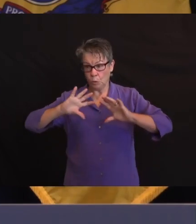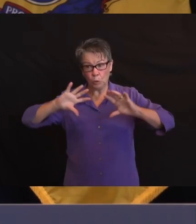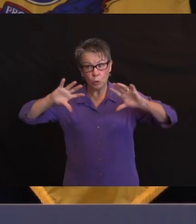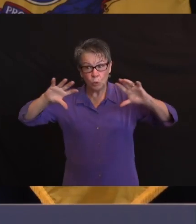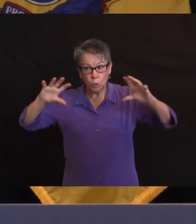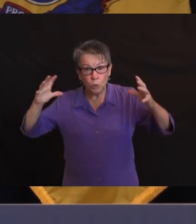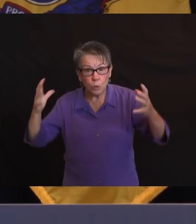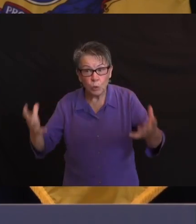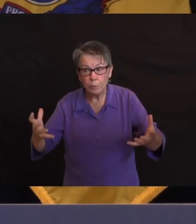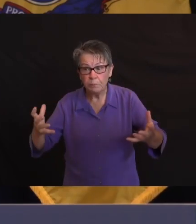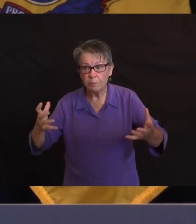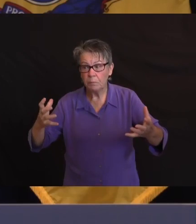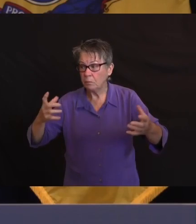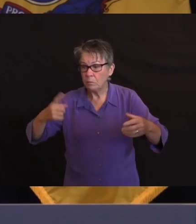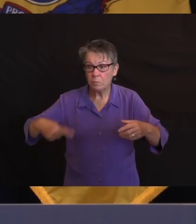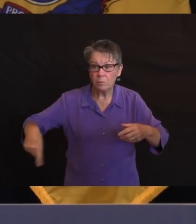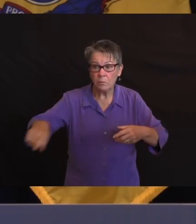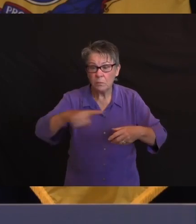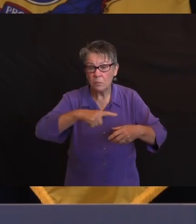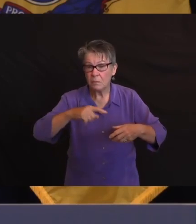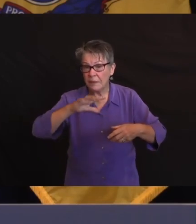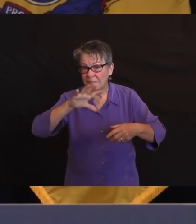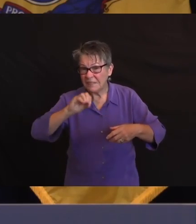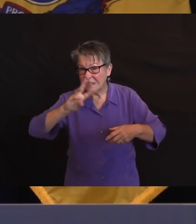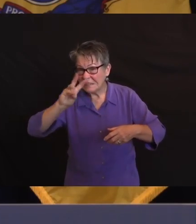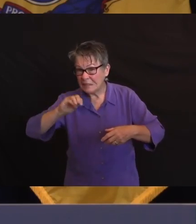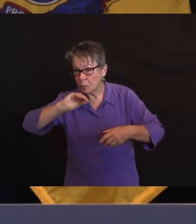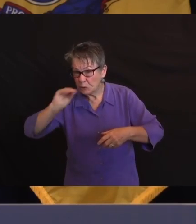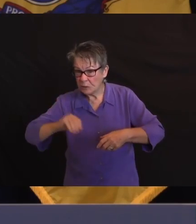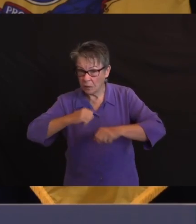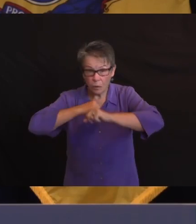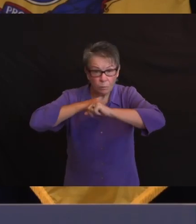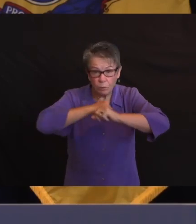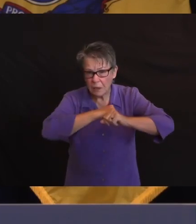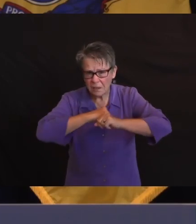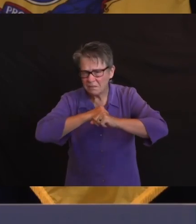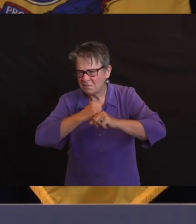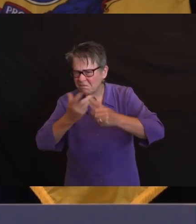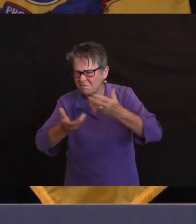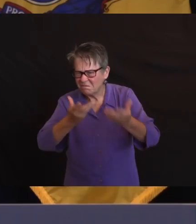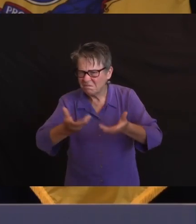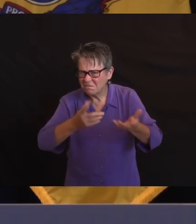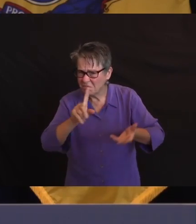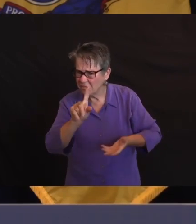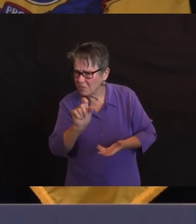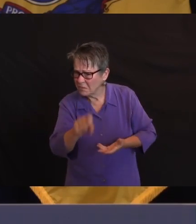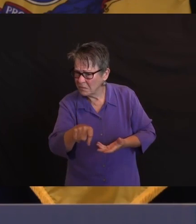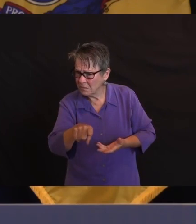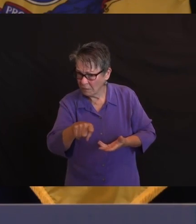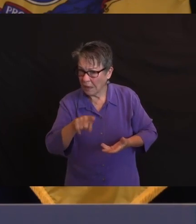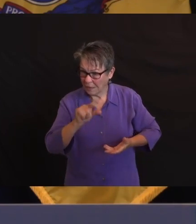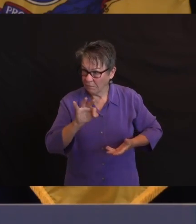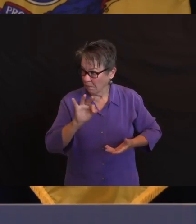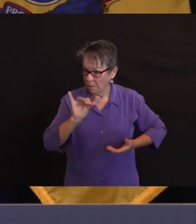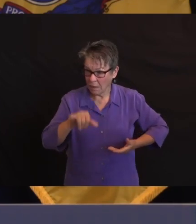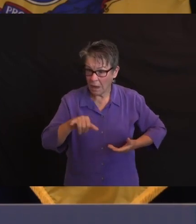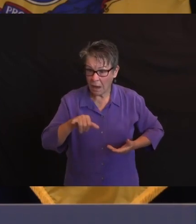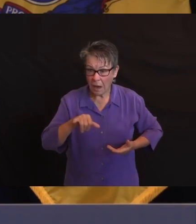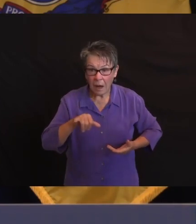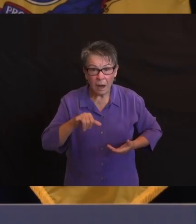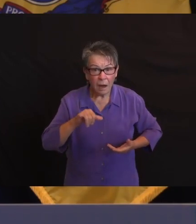those people are immune, and it's pretty clear they're not, or at least it's being debated, it's at 14+%. Second largest only to New York City, I believe,